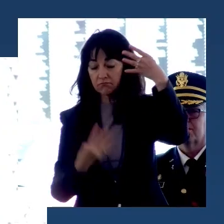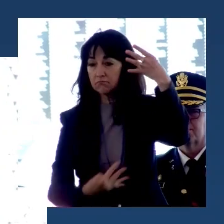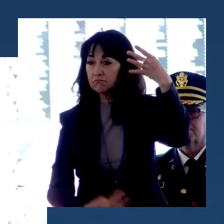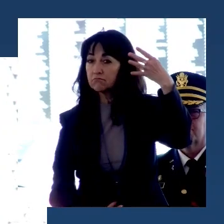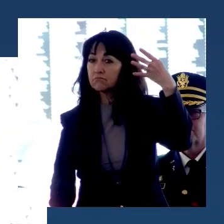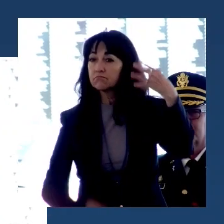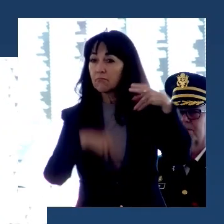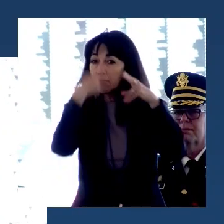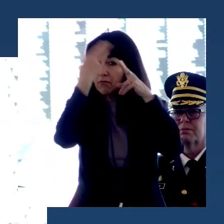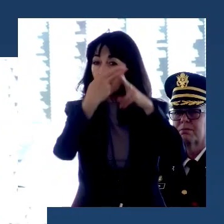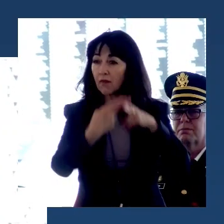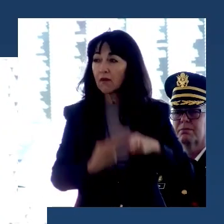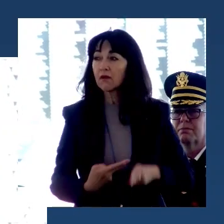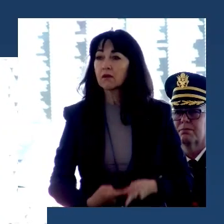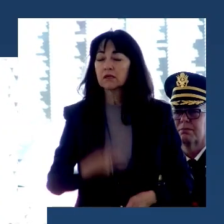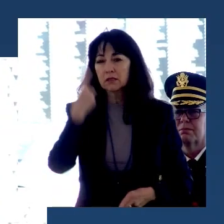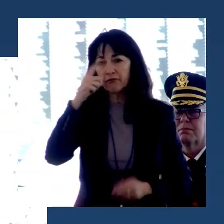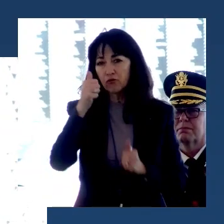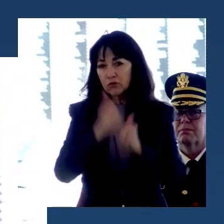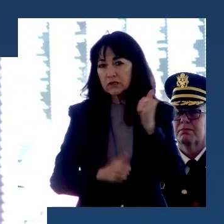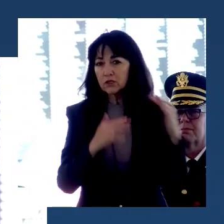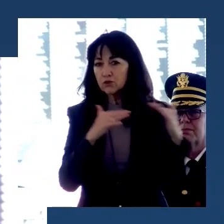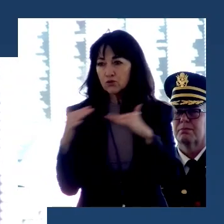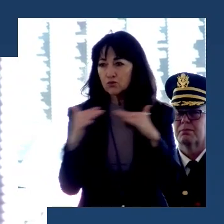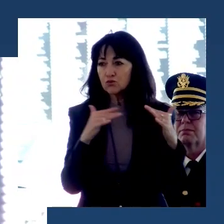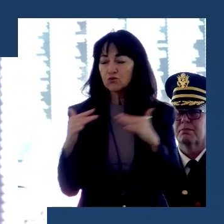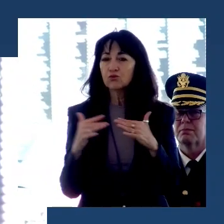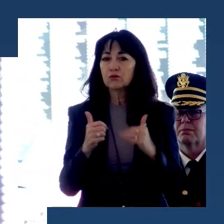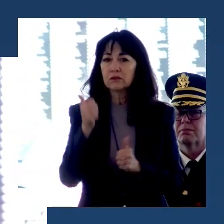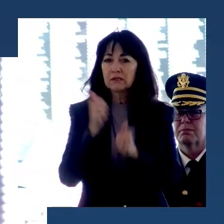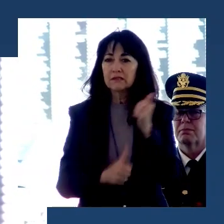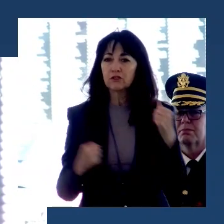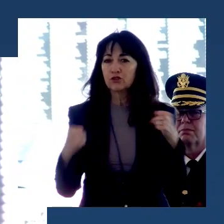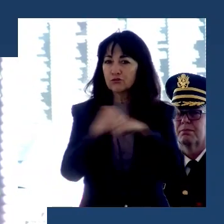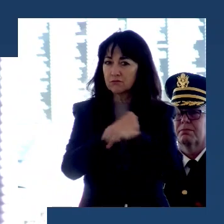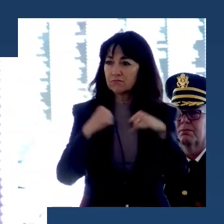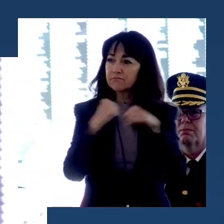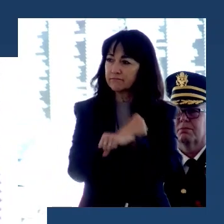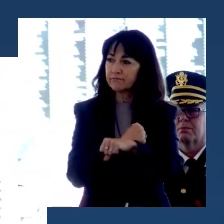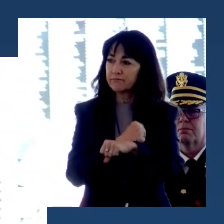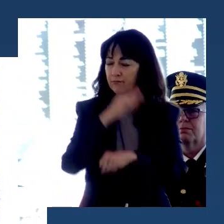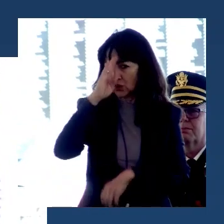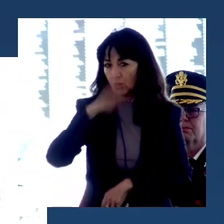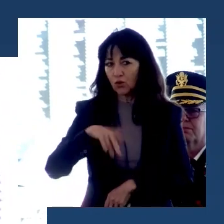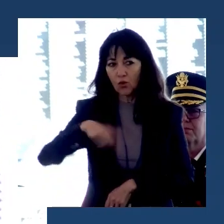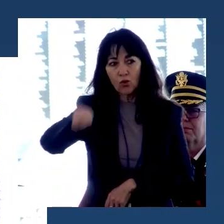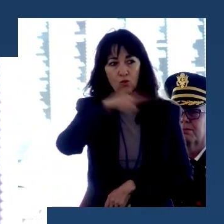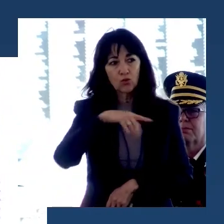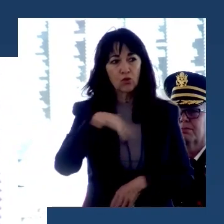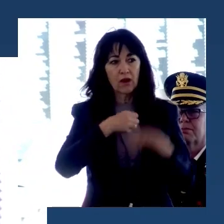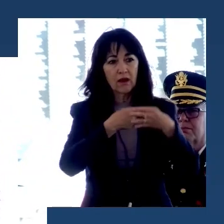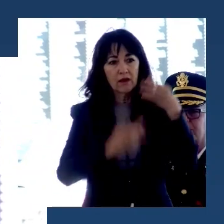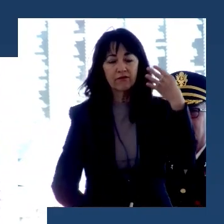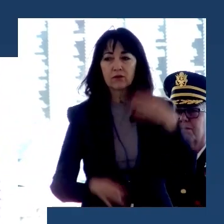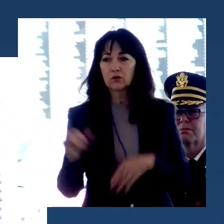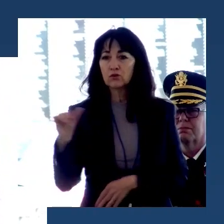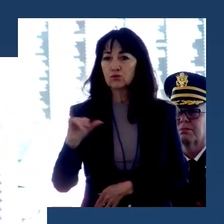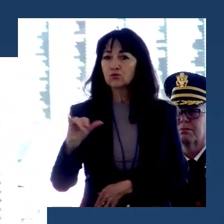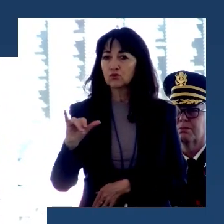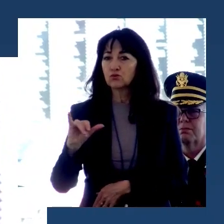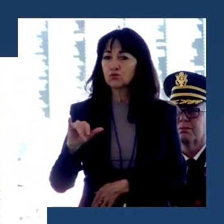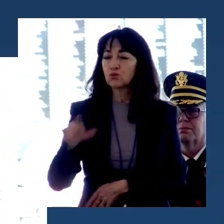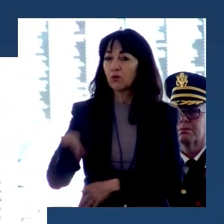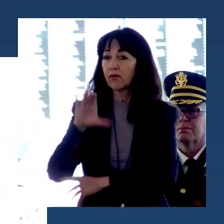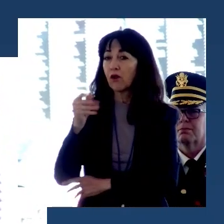every conflict. And I know each of you have your own list. More recently, remember patriots like 26-year-old